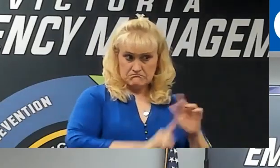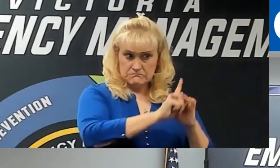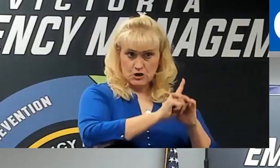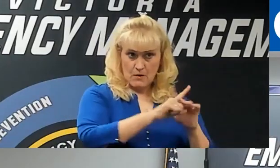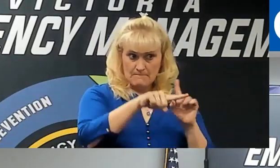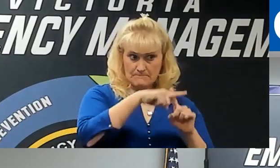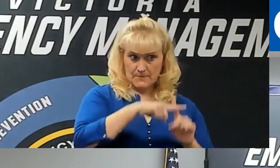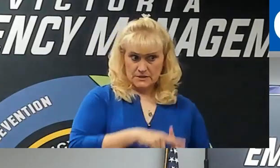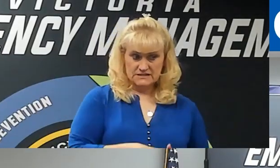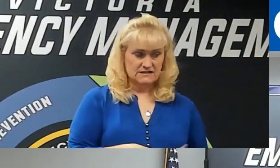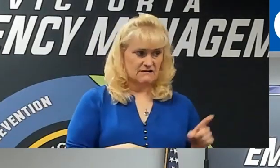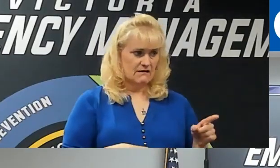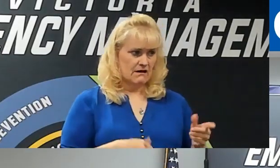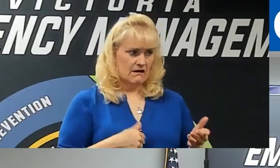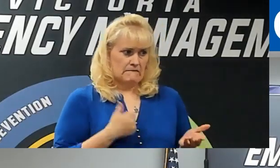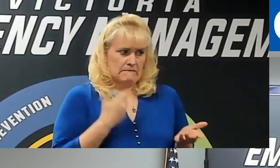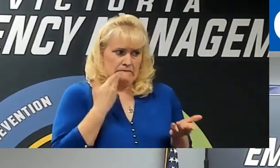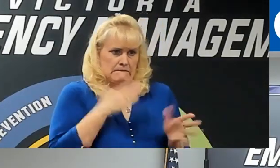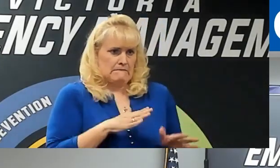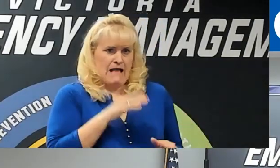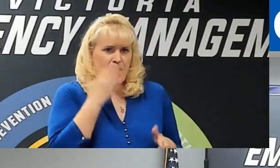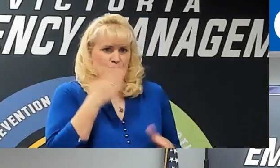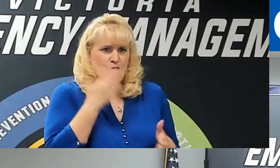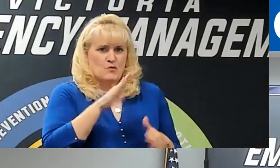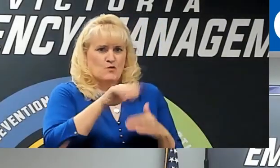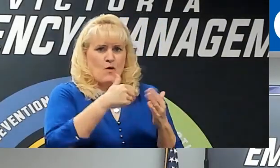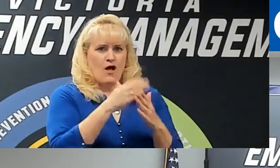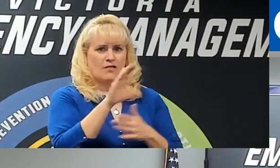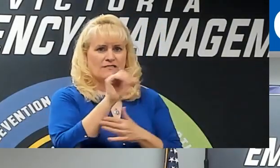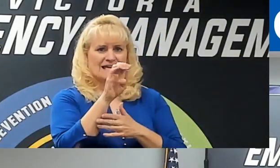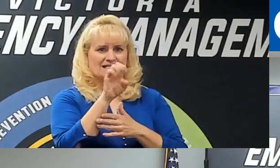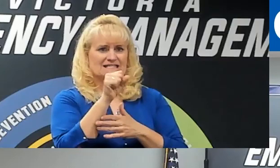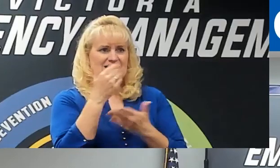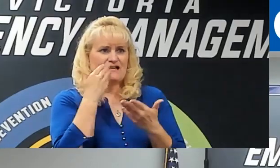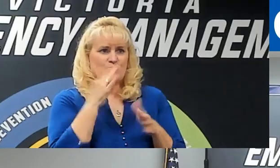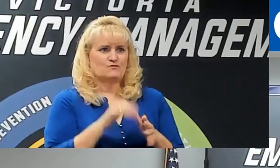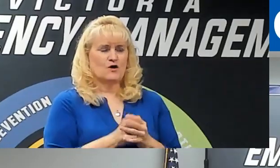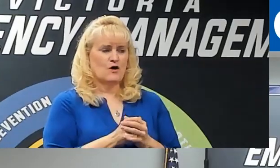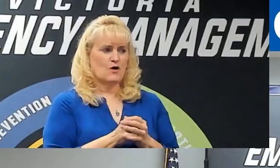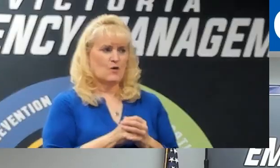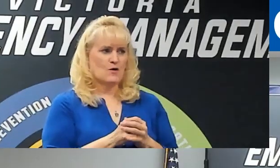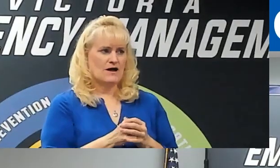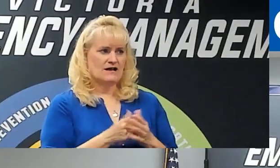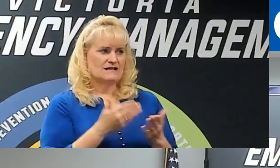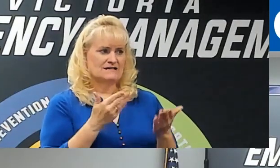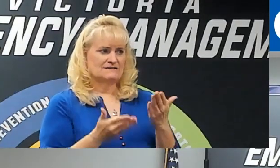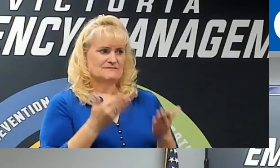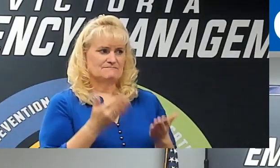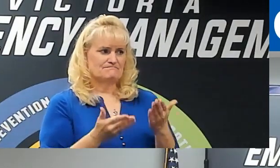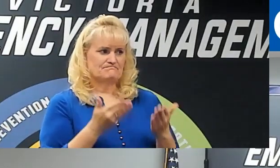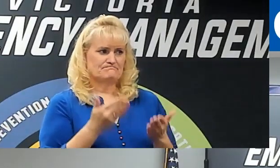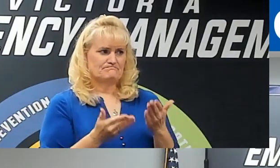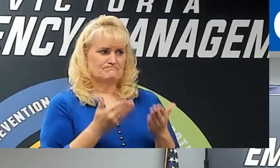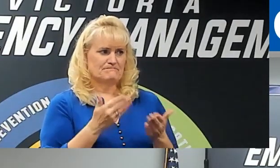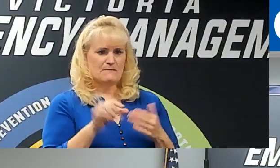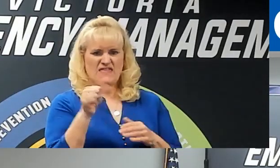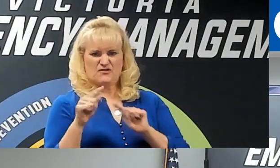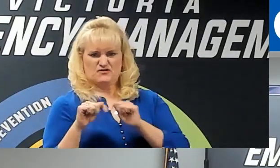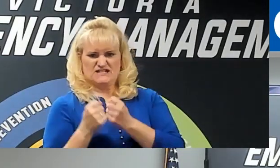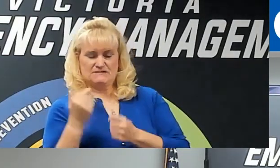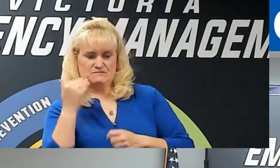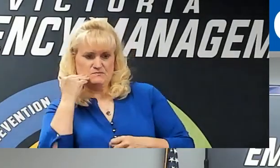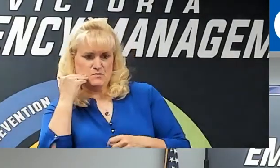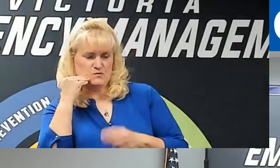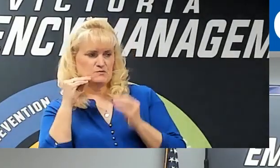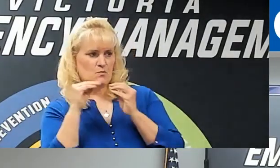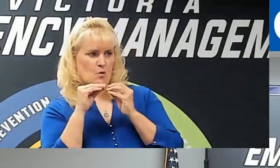I couldn't be able to. Yeah, I don't have the details of all the cases. The EPI team may be able to comment more on that, but usually there's